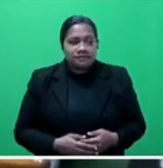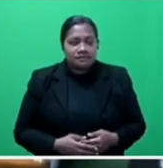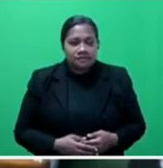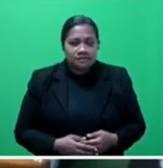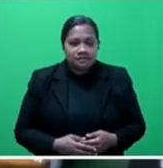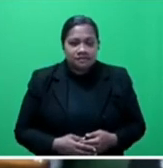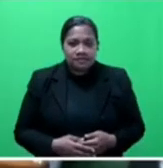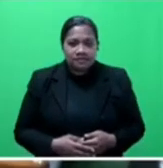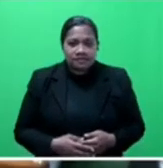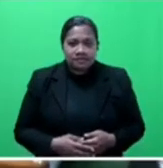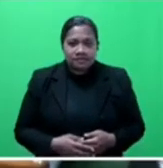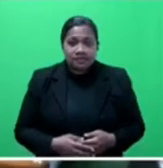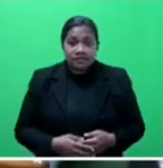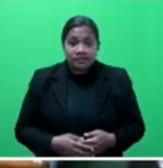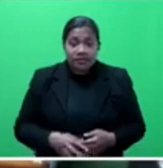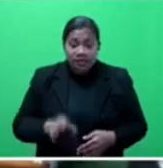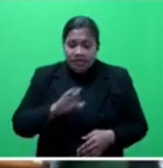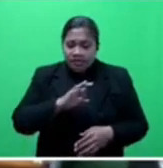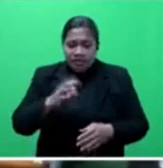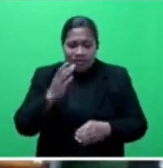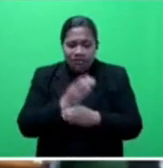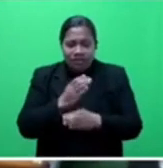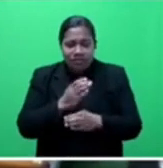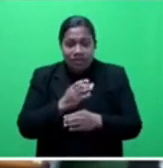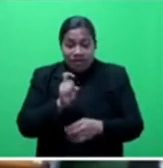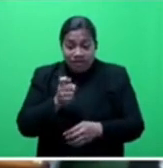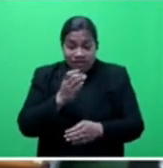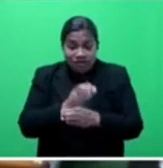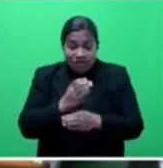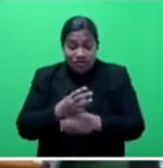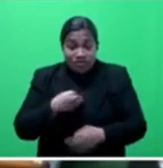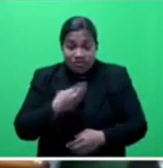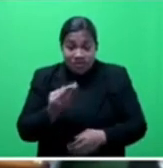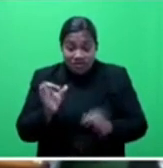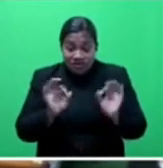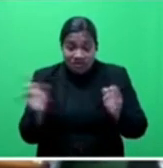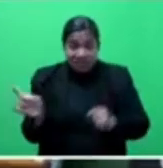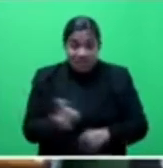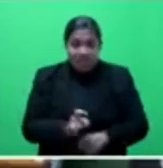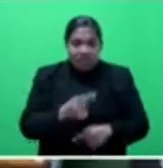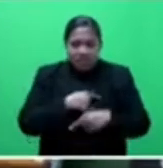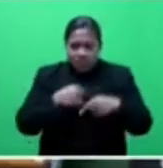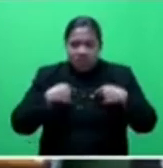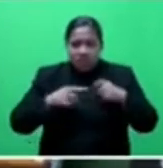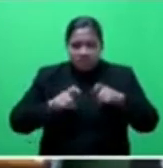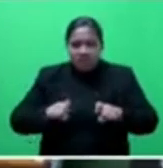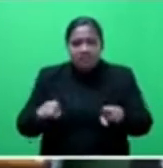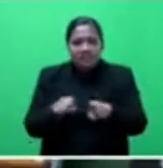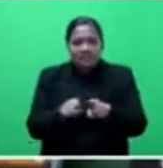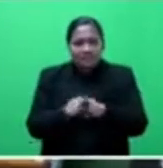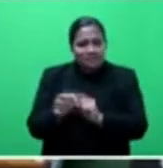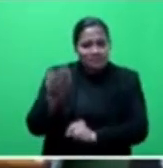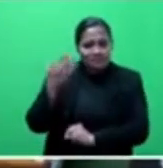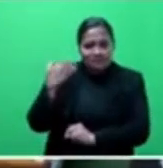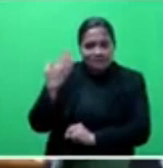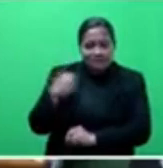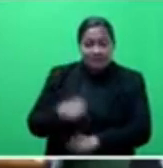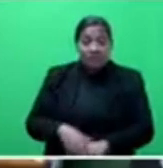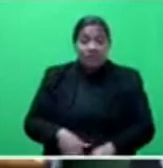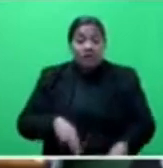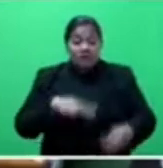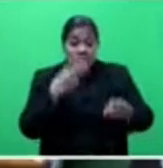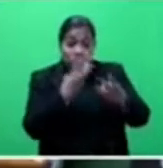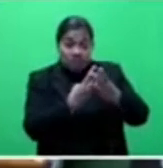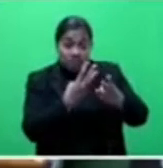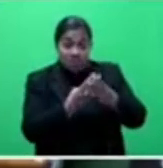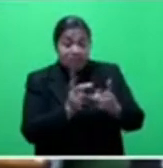cannibalism. If not for the Christian missionaries, we would still be where we were. Hence, for SODELPA, as a political